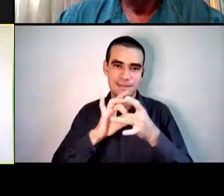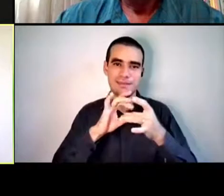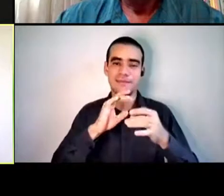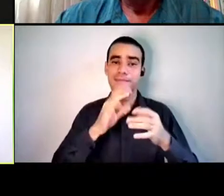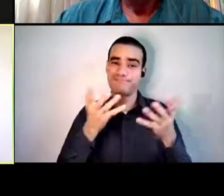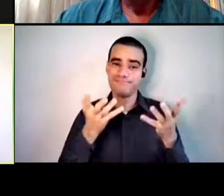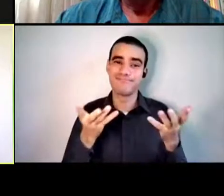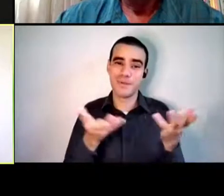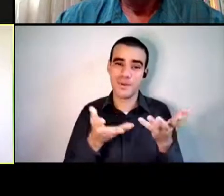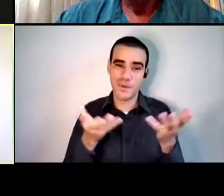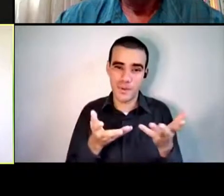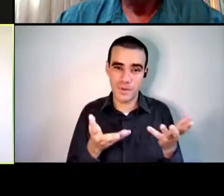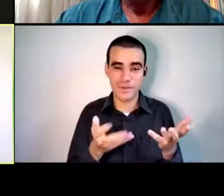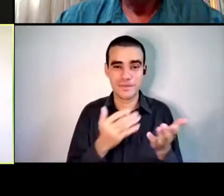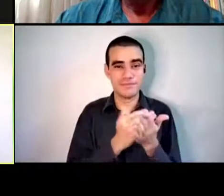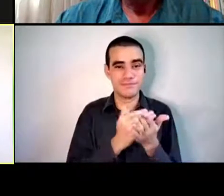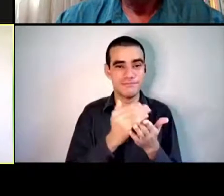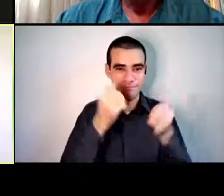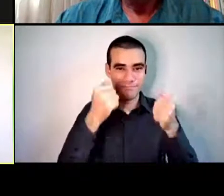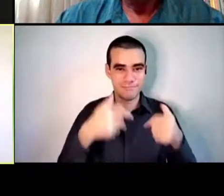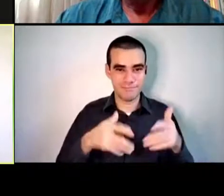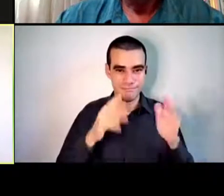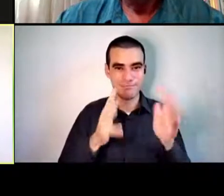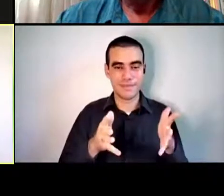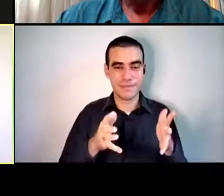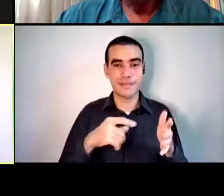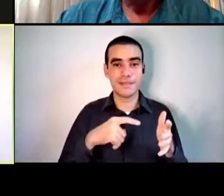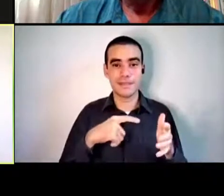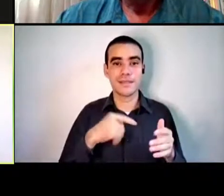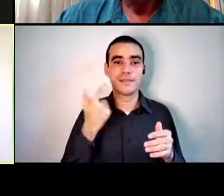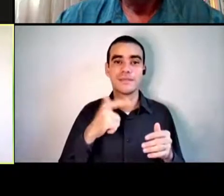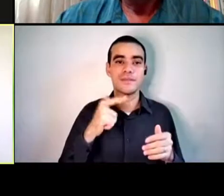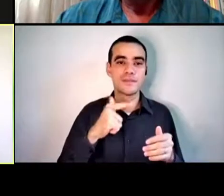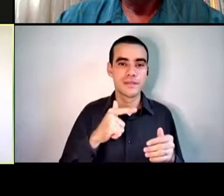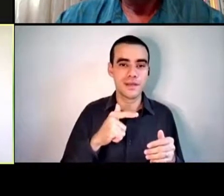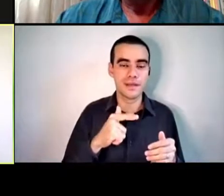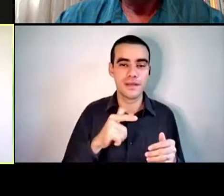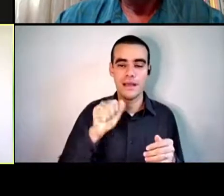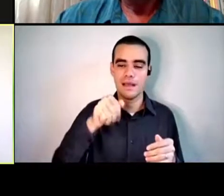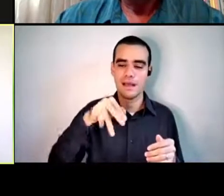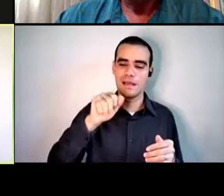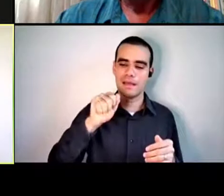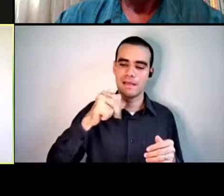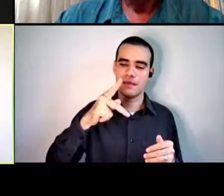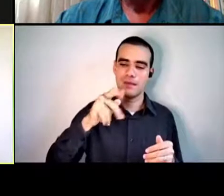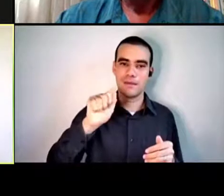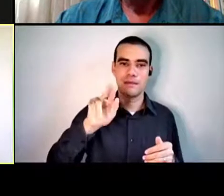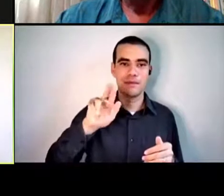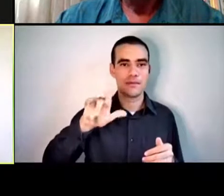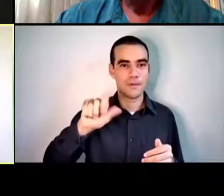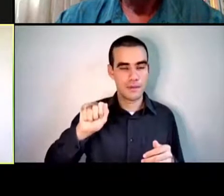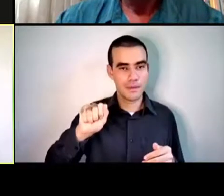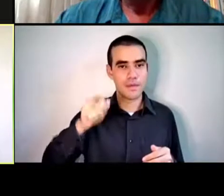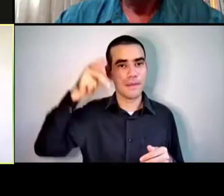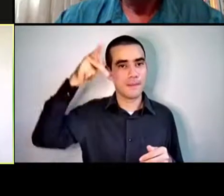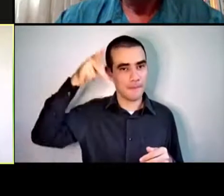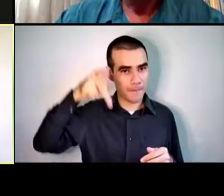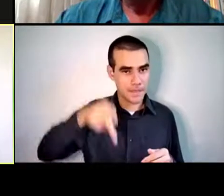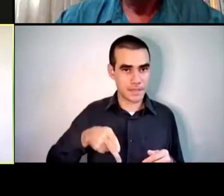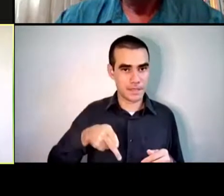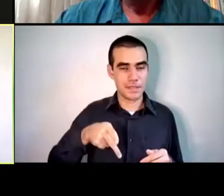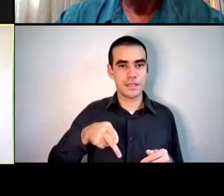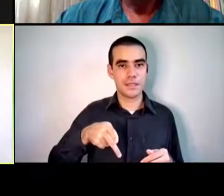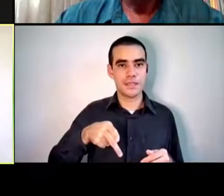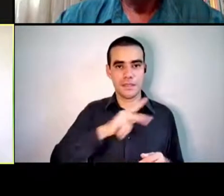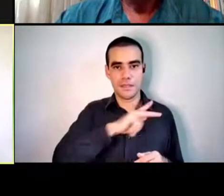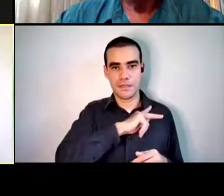with this collectivity issue. We were not able to have Ana Paula here, who is